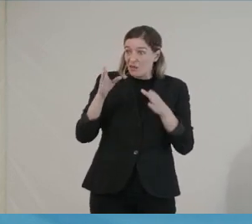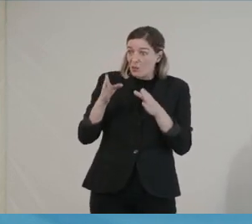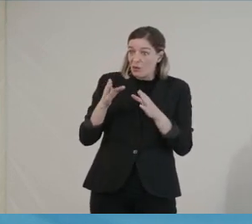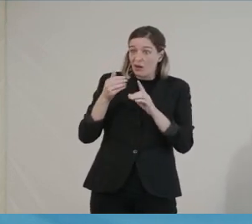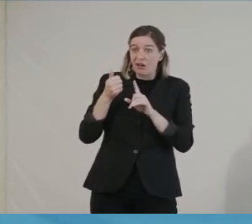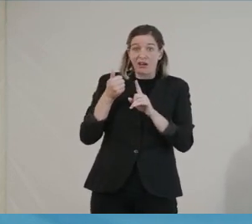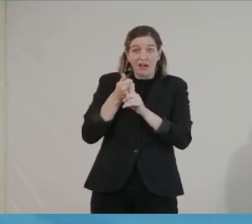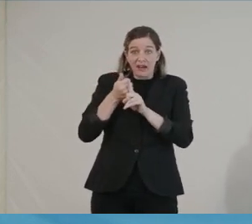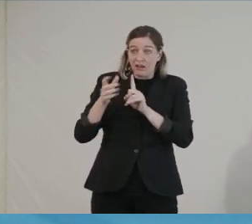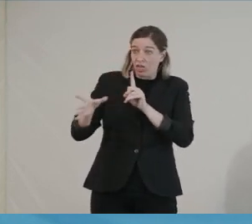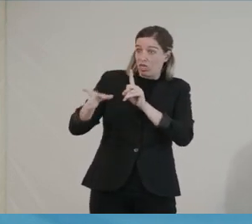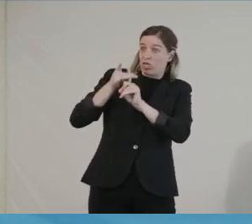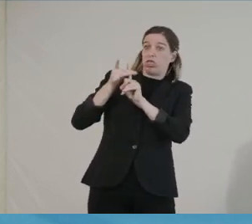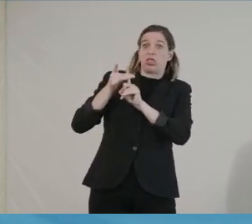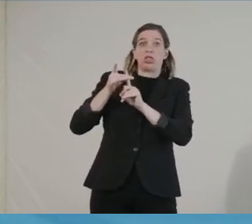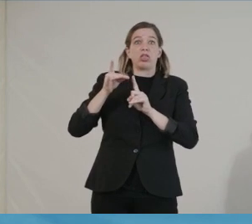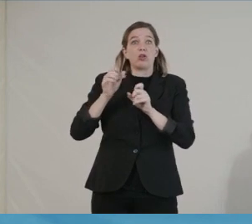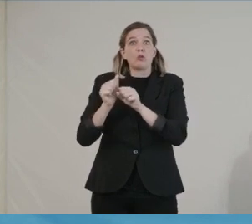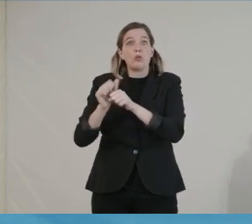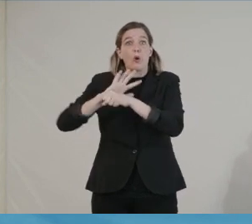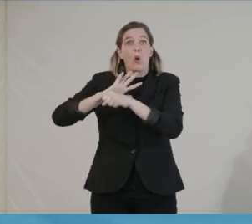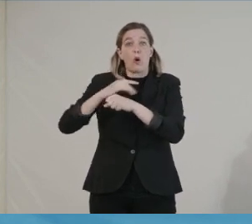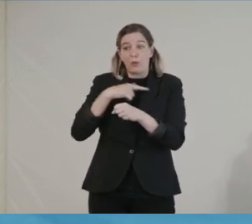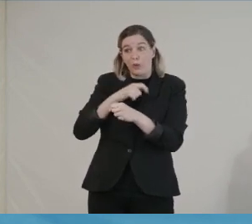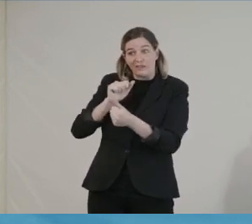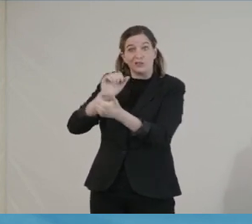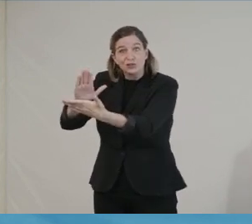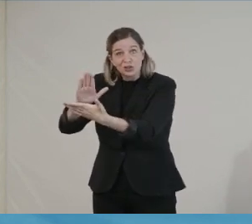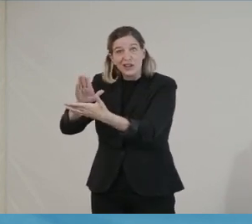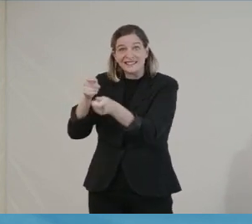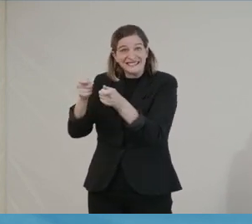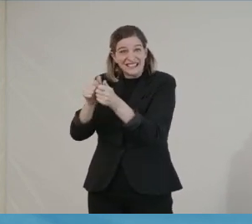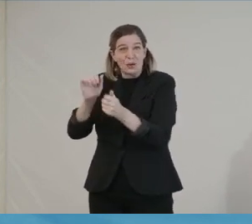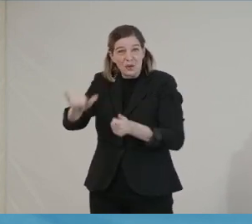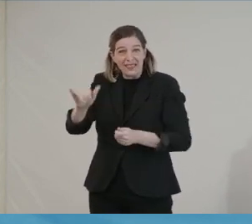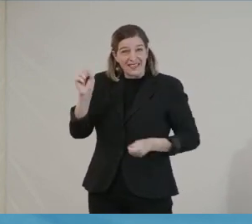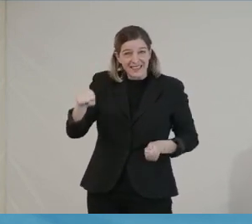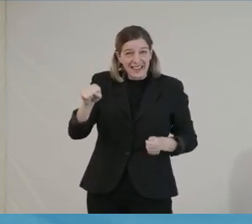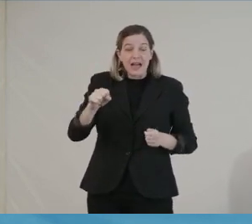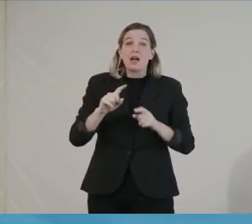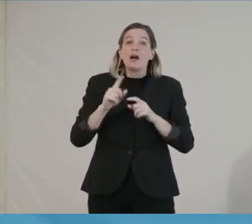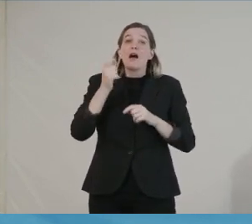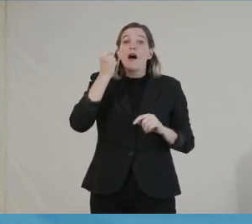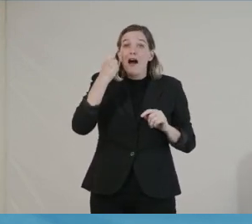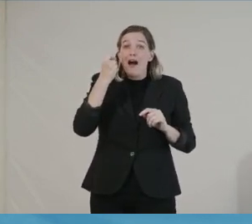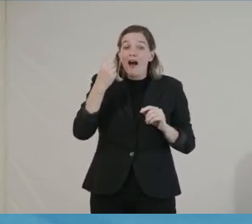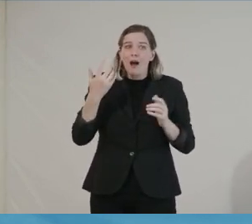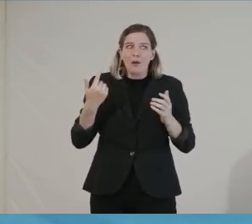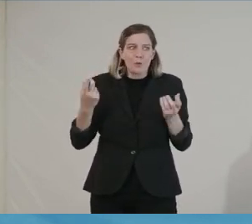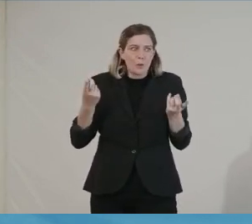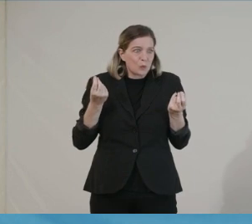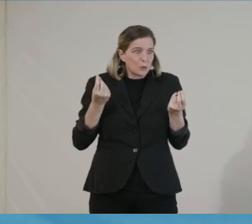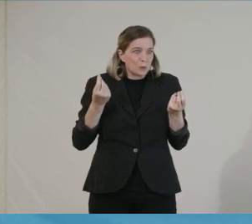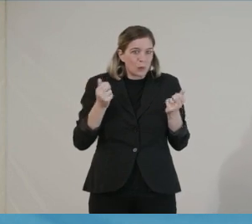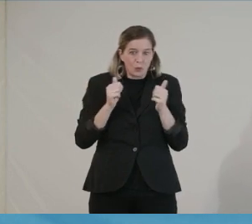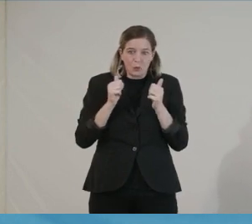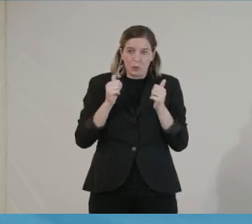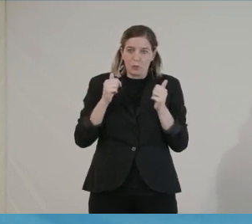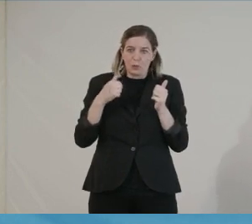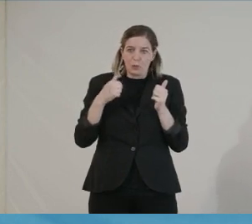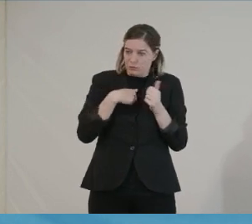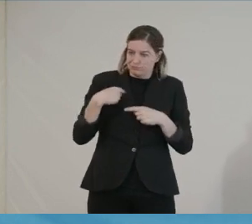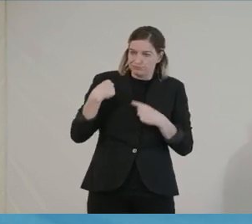address and deal with. But what we've been able to do in the slowing of the spread, especially in comparison to other places